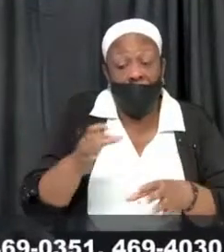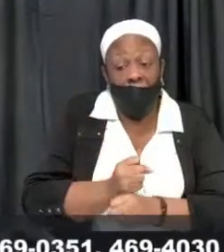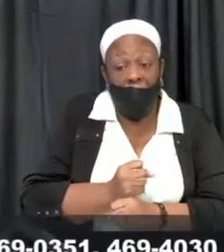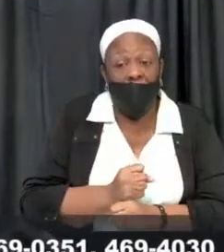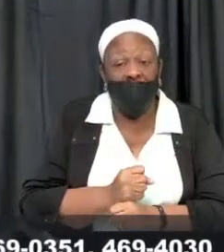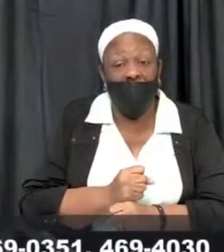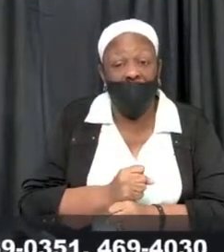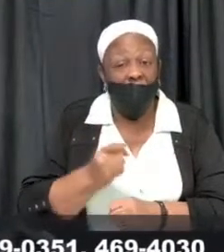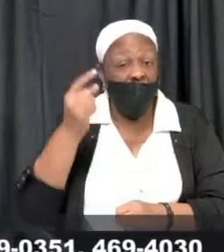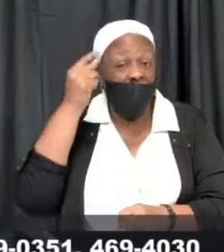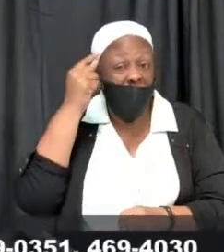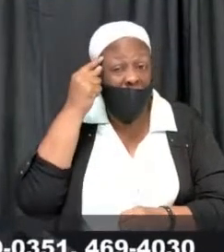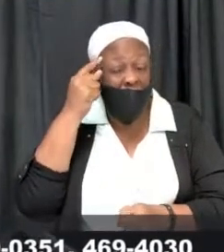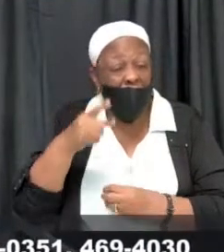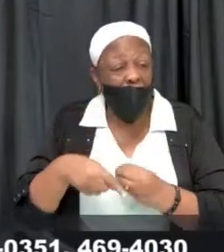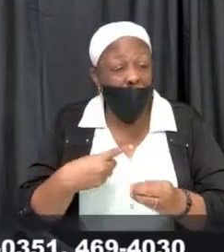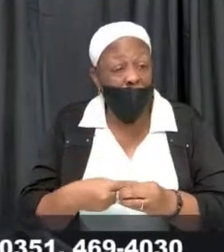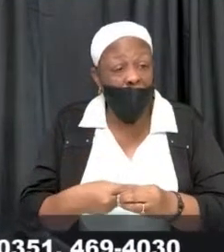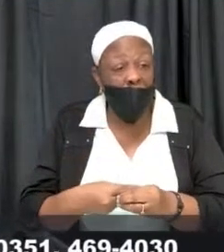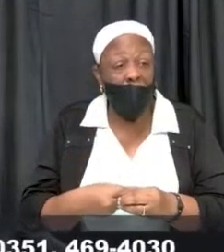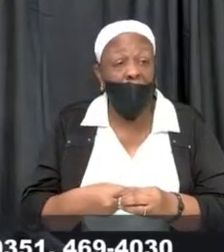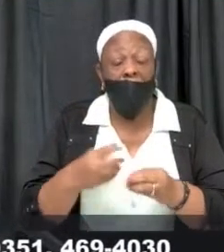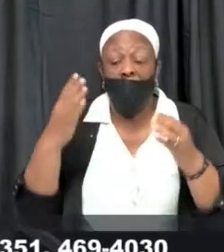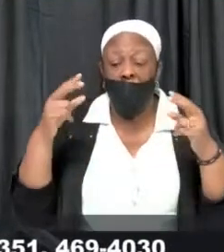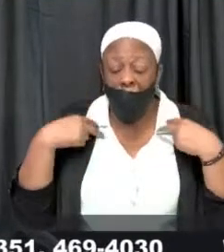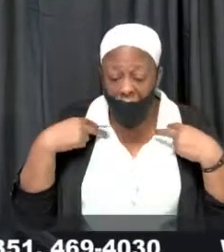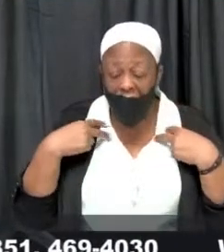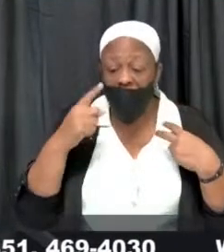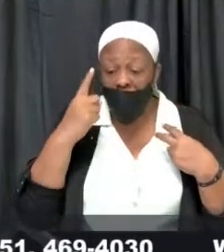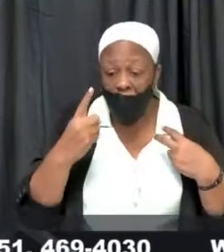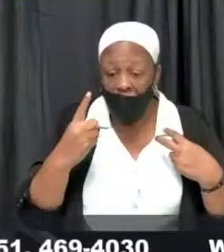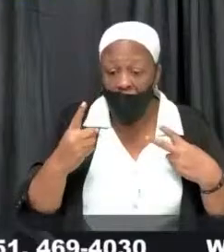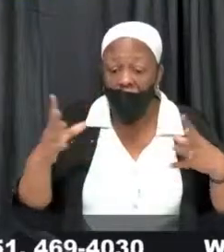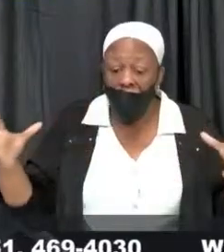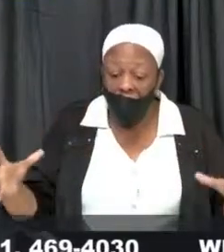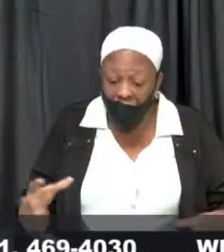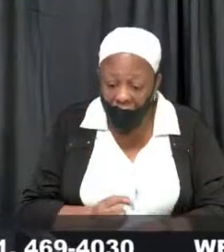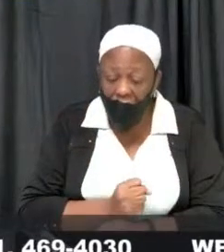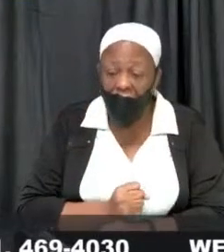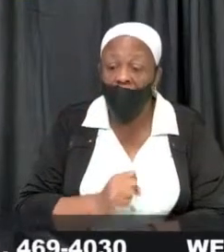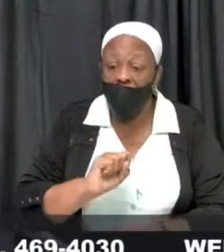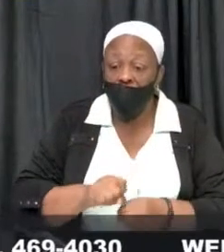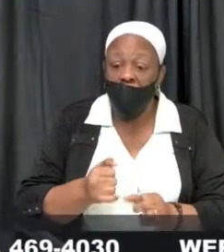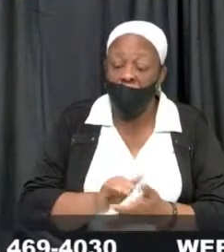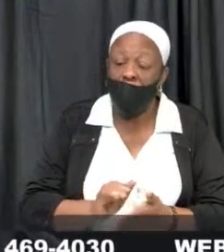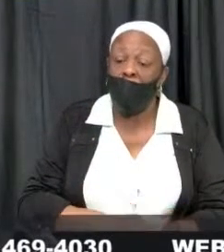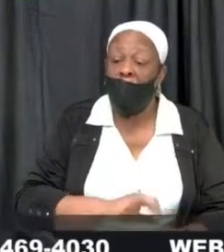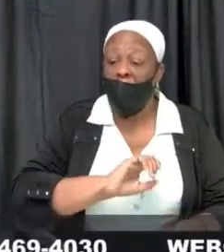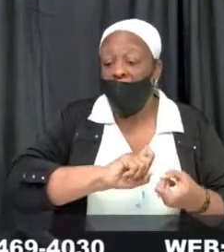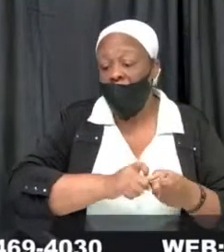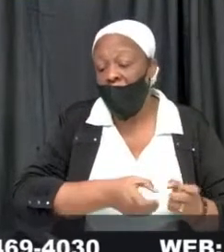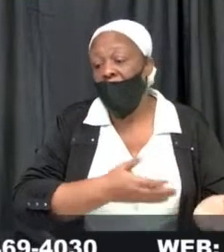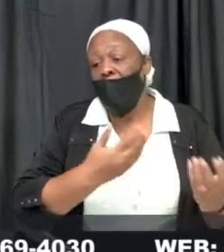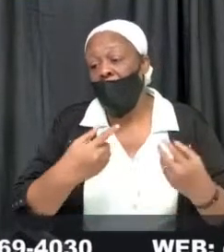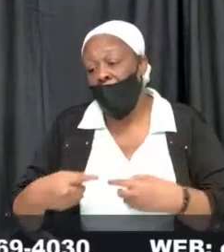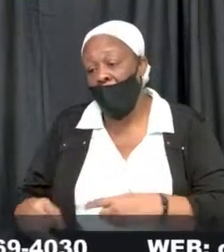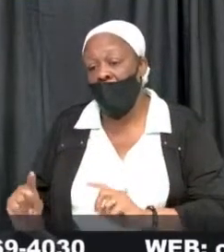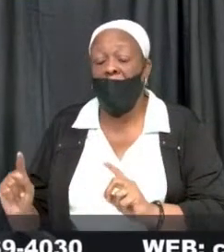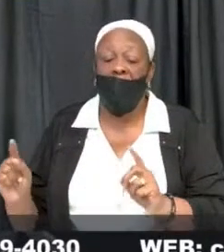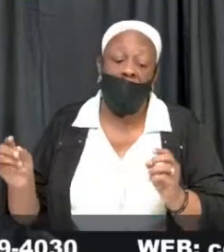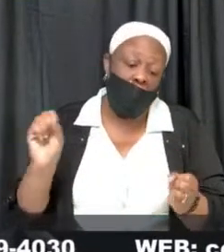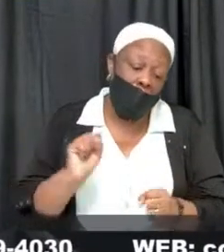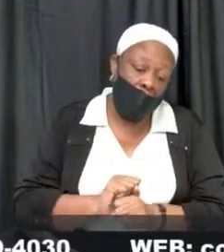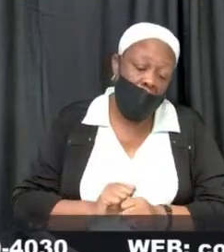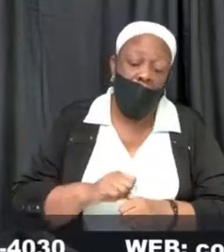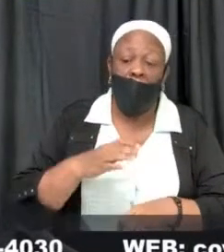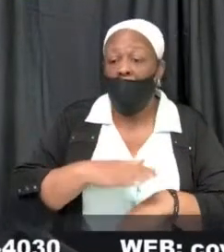common sense, really, and step forward and take the vaccine. And anyone who is telling you you should not take the vaccine, they